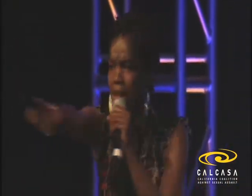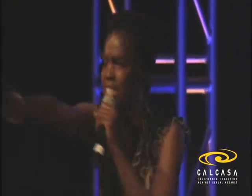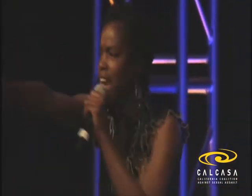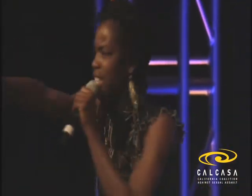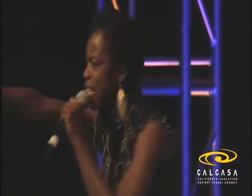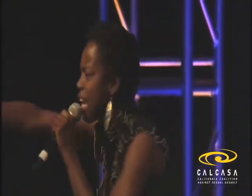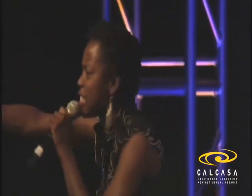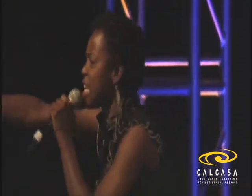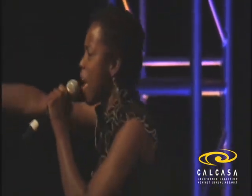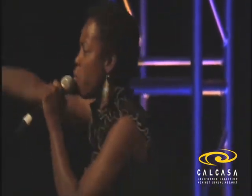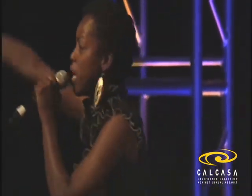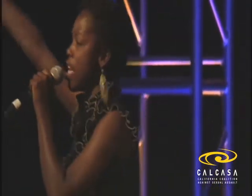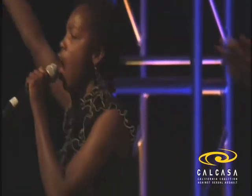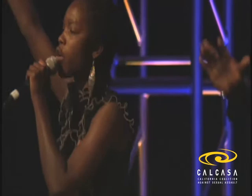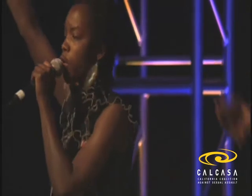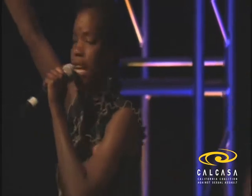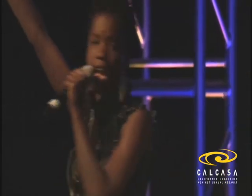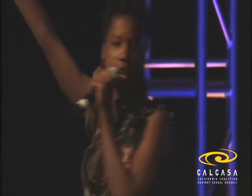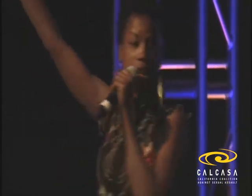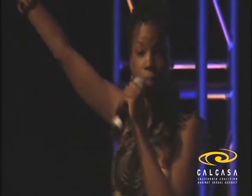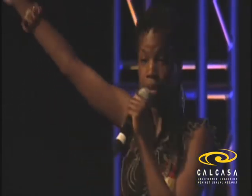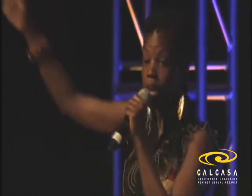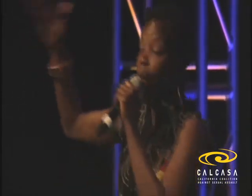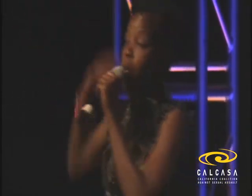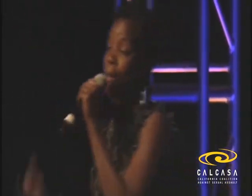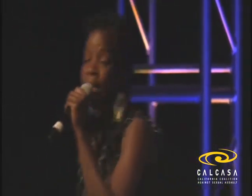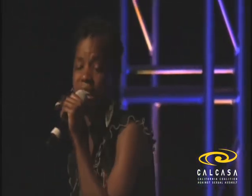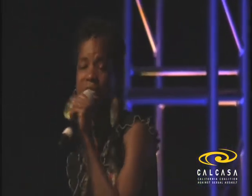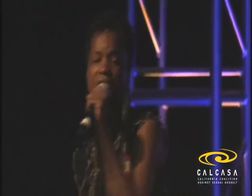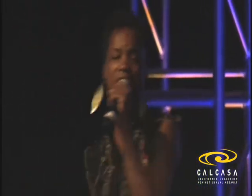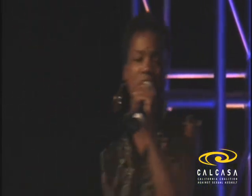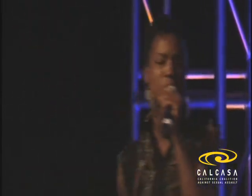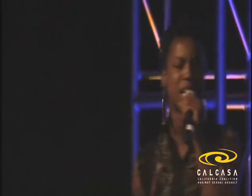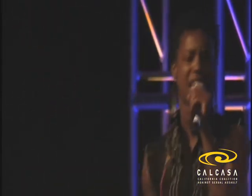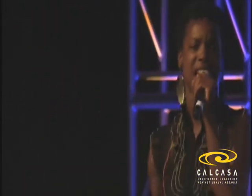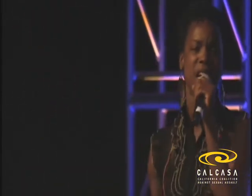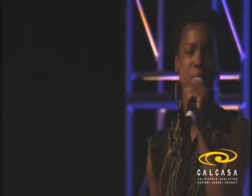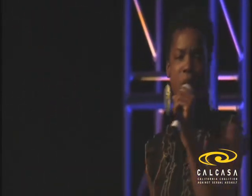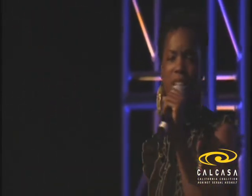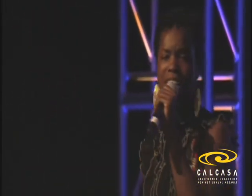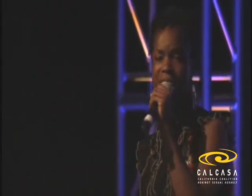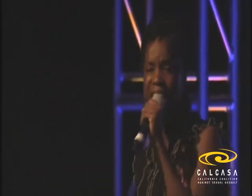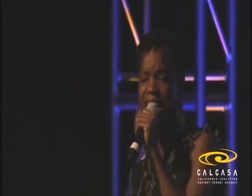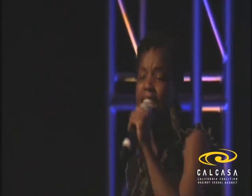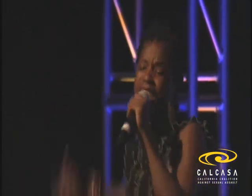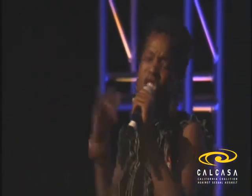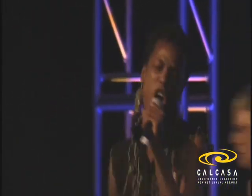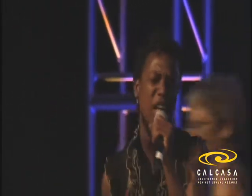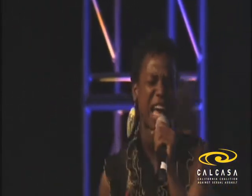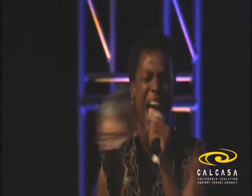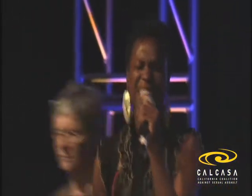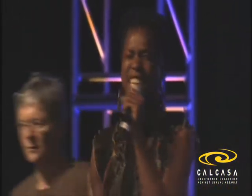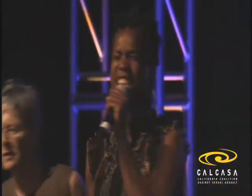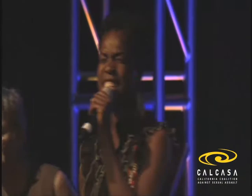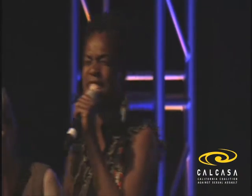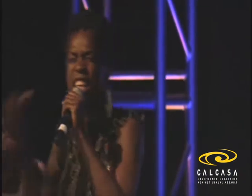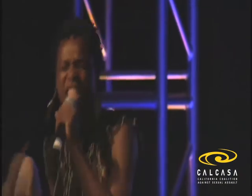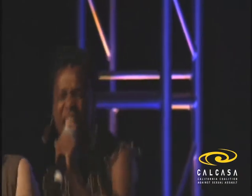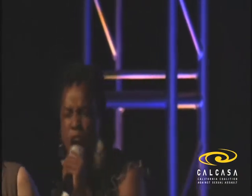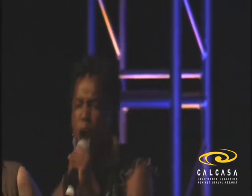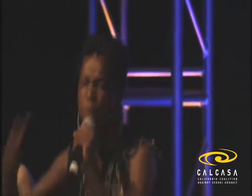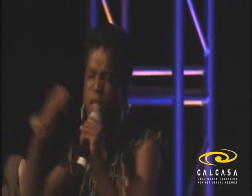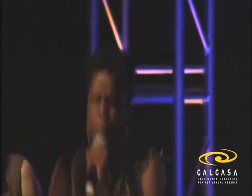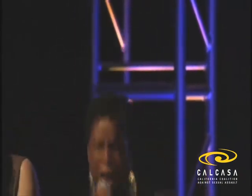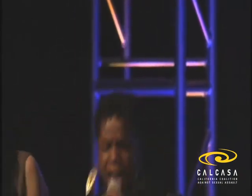people. Like Dr. King said, we are created equal. Women of color don't need any more neglect. This call to action is